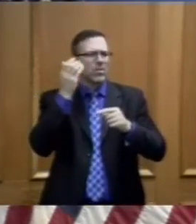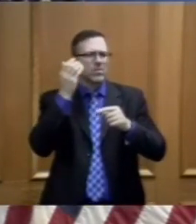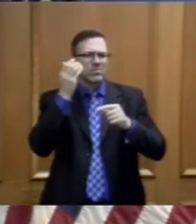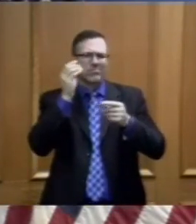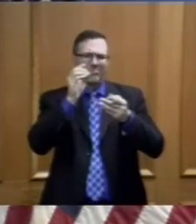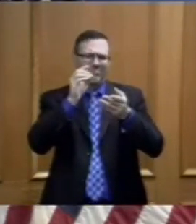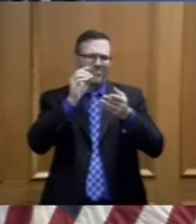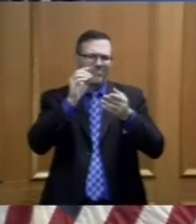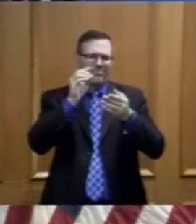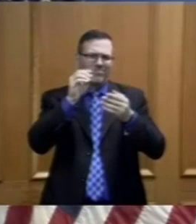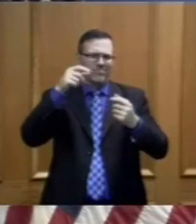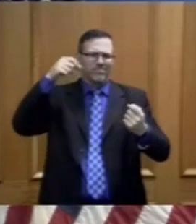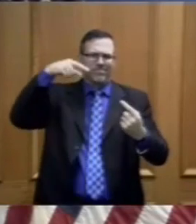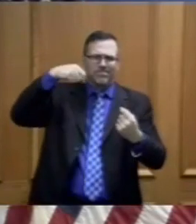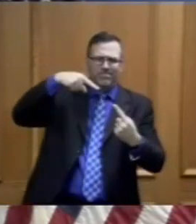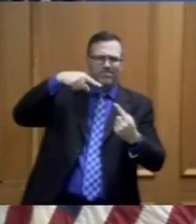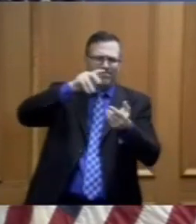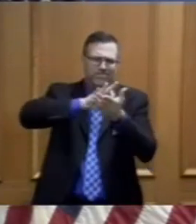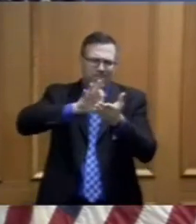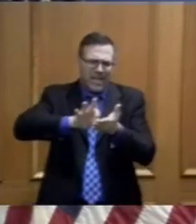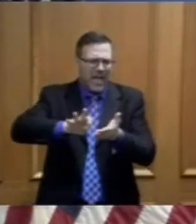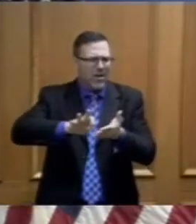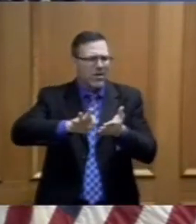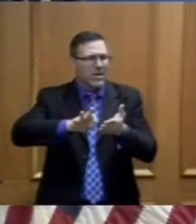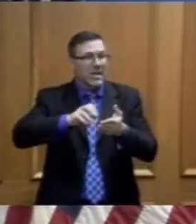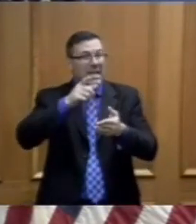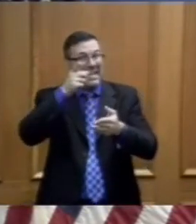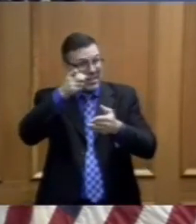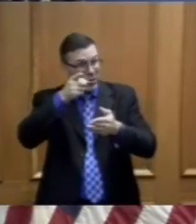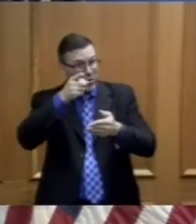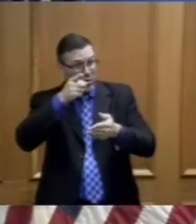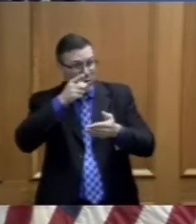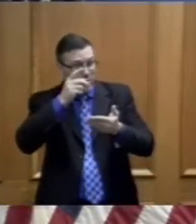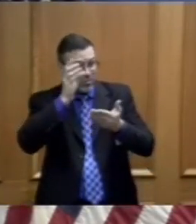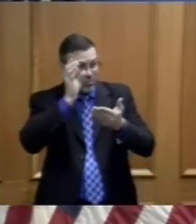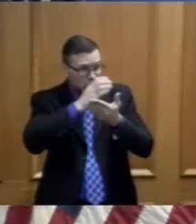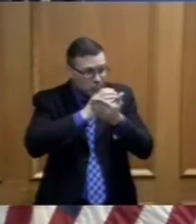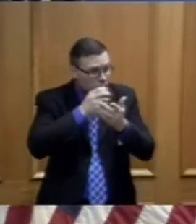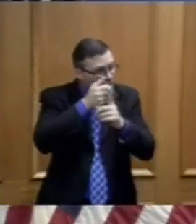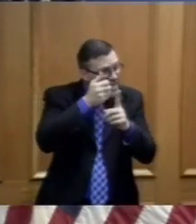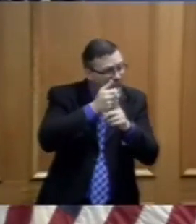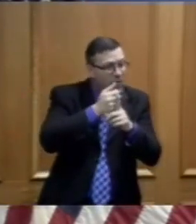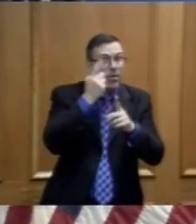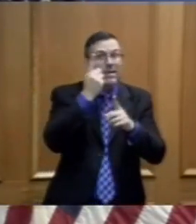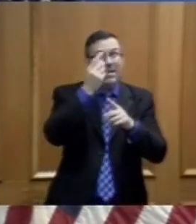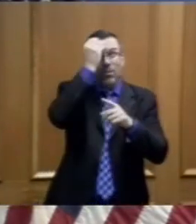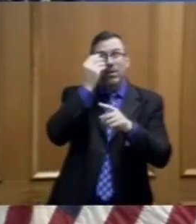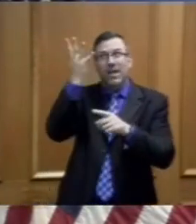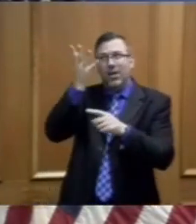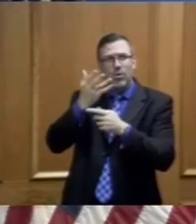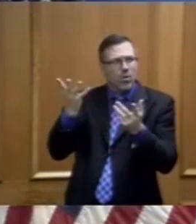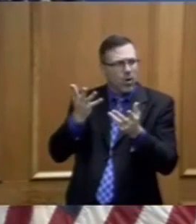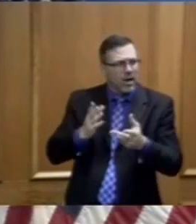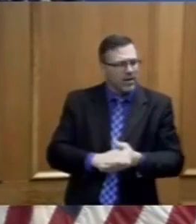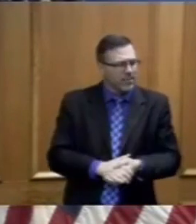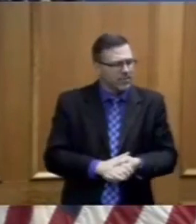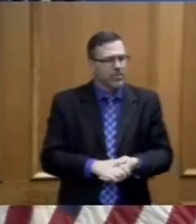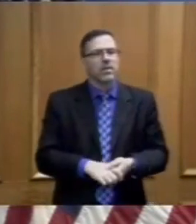and did you guys seek that out, or was it brought to you, and anything else you can tell us? You know,